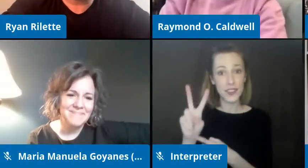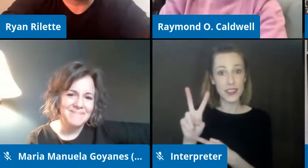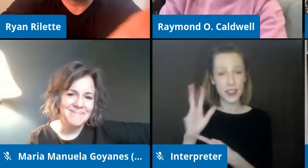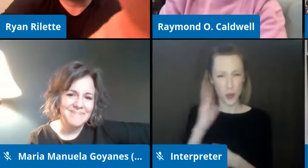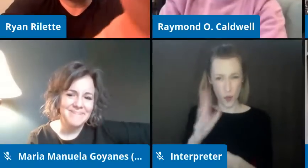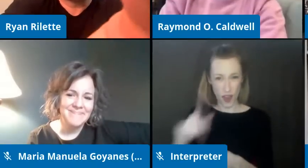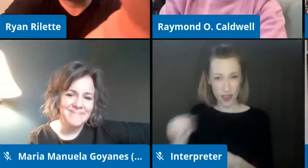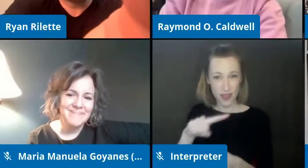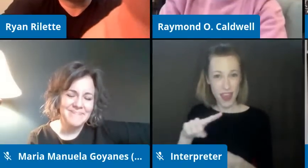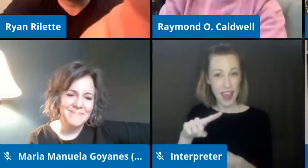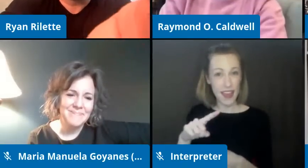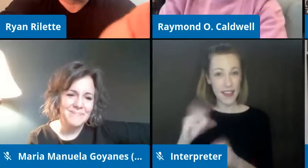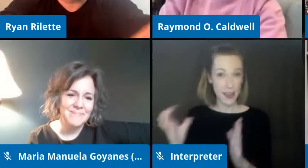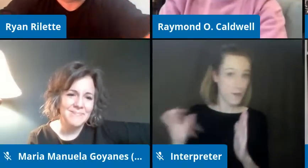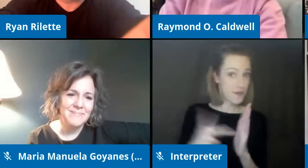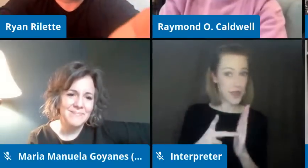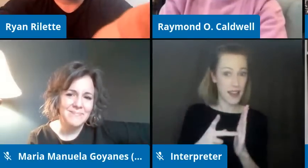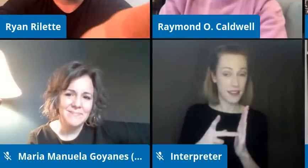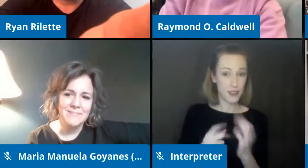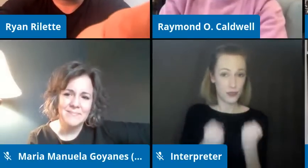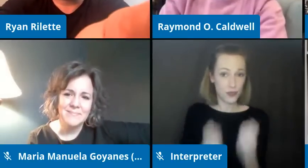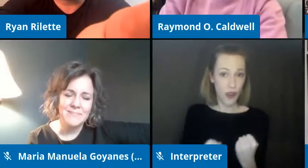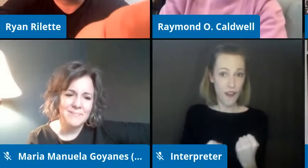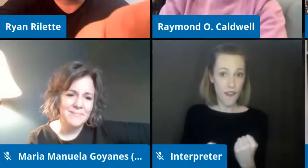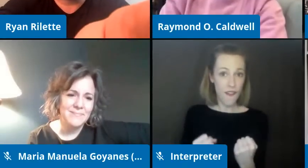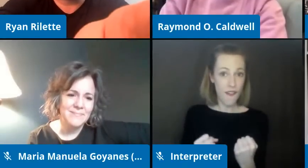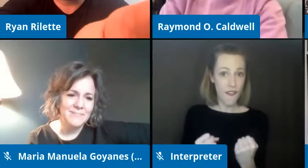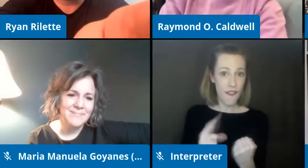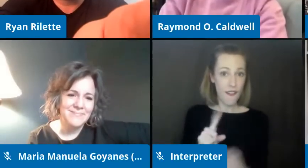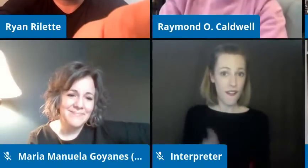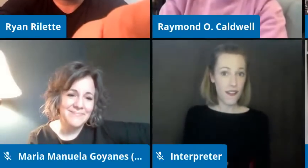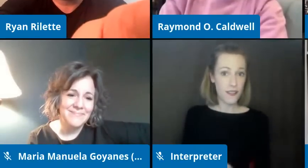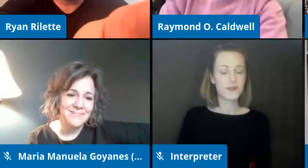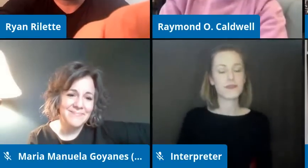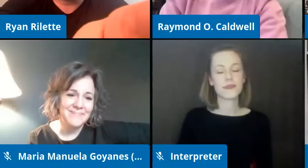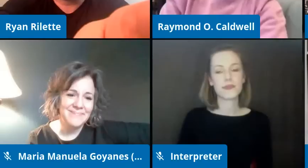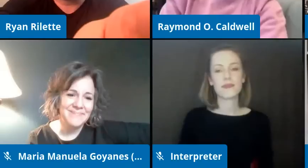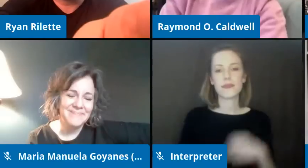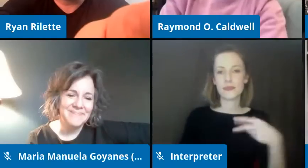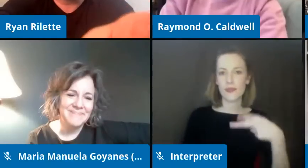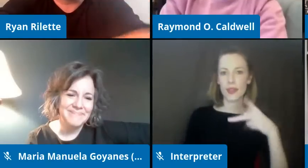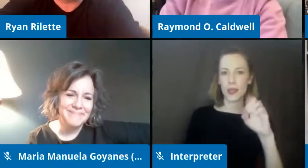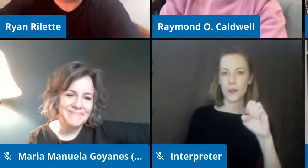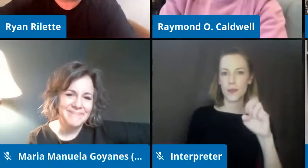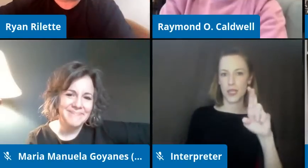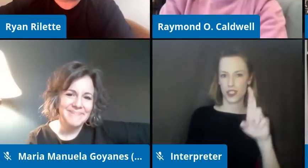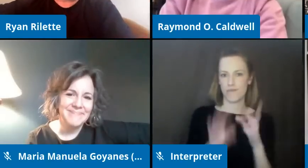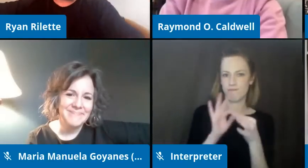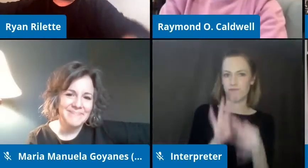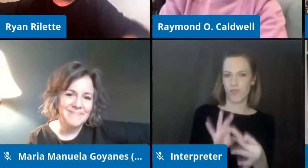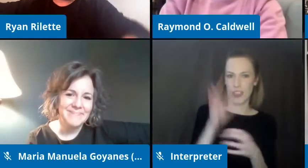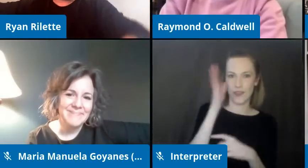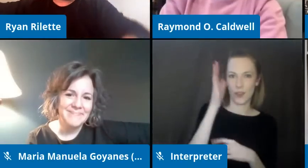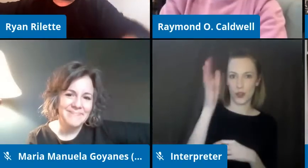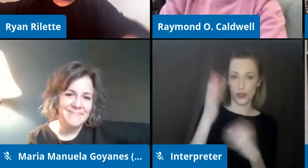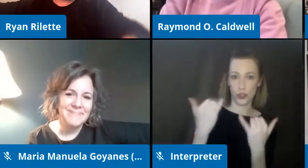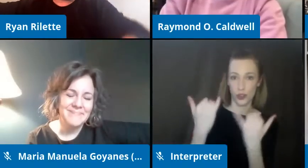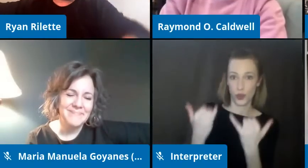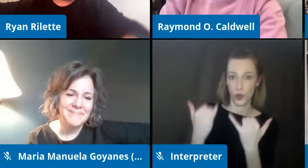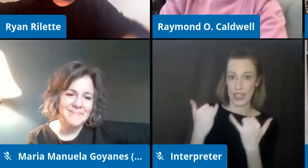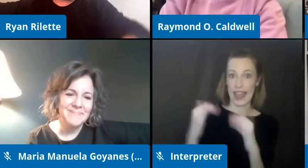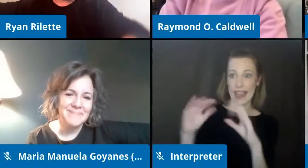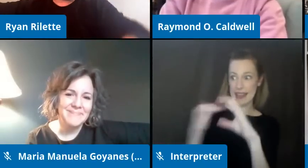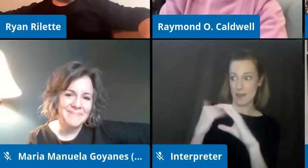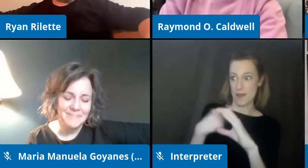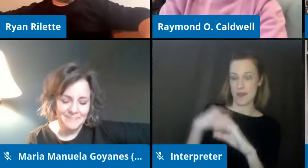Okay. Thinking about the future a little bit, I got an email today from a woman named Maggie Heineman. And